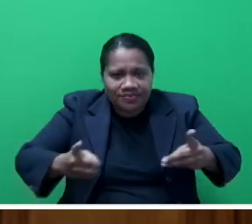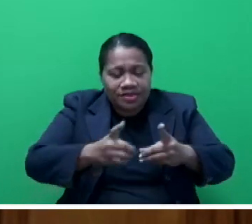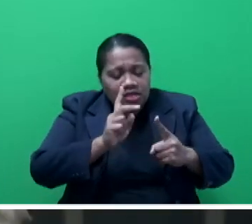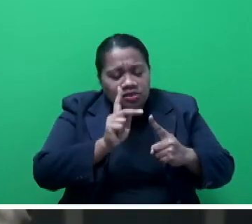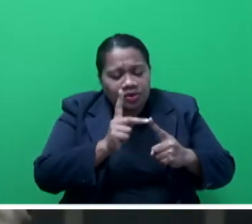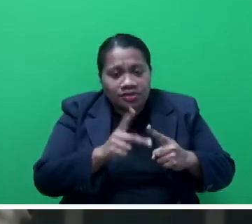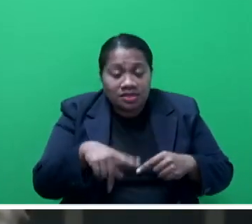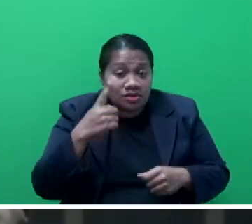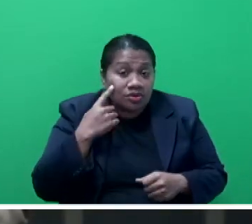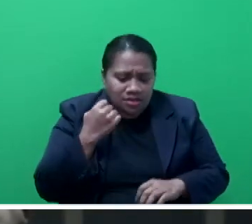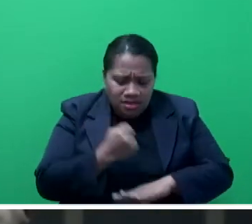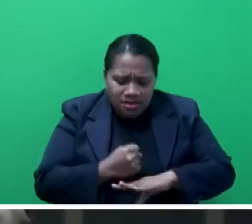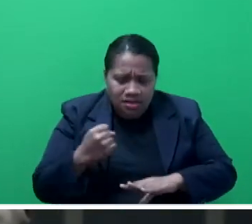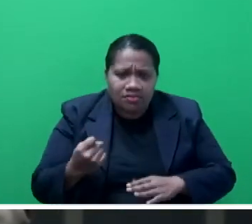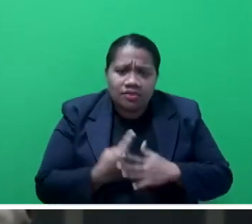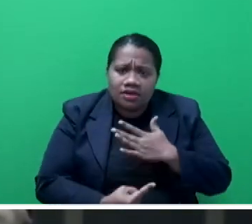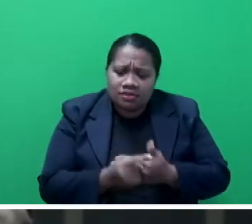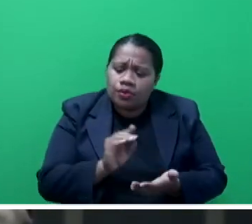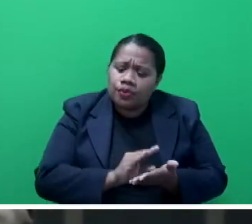the government has allocated a total of